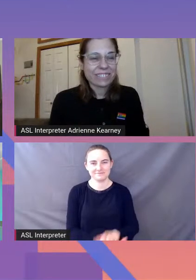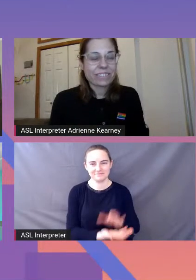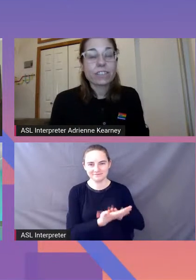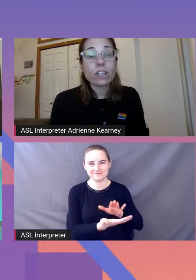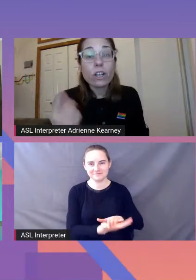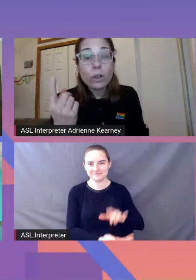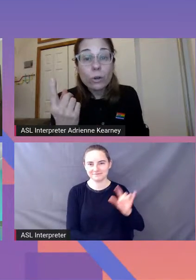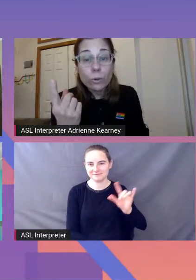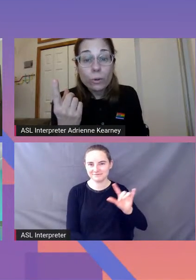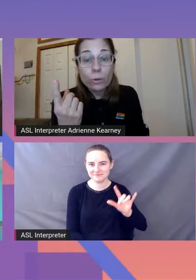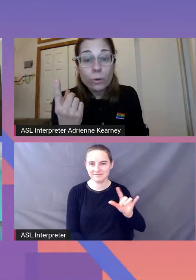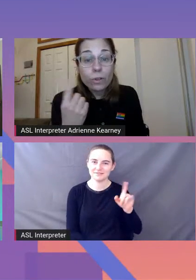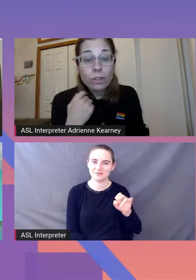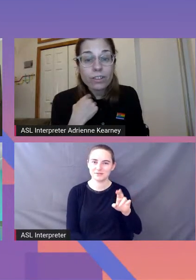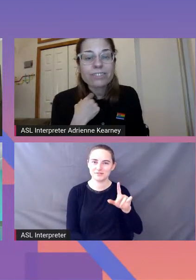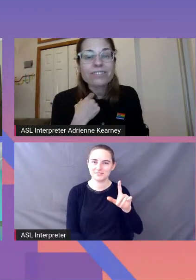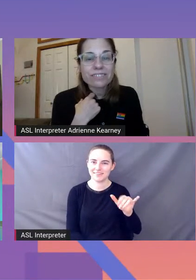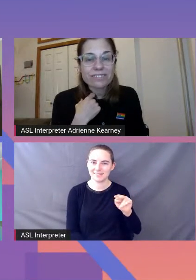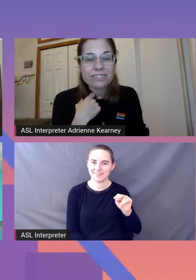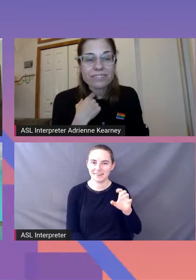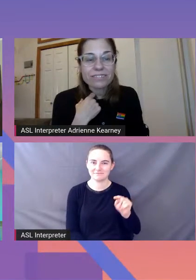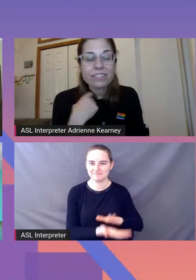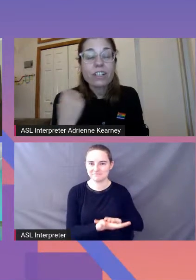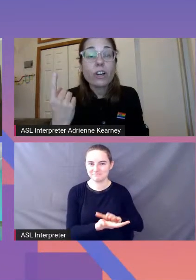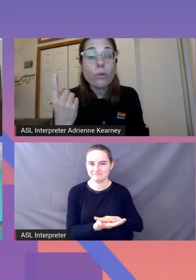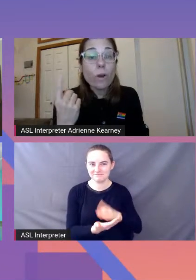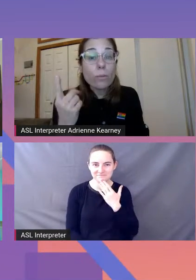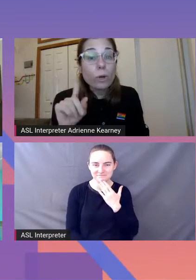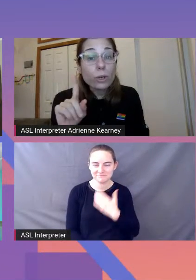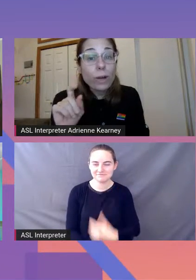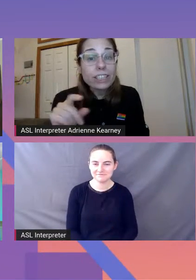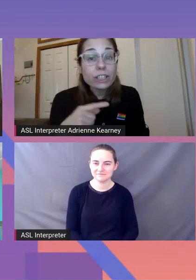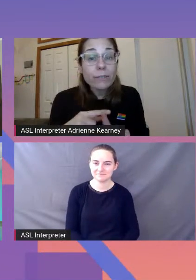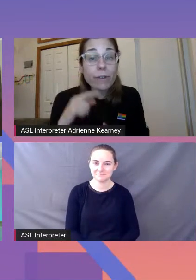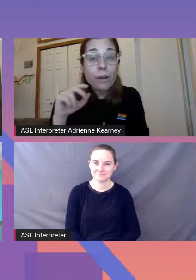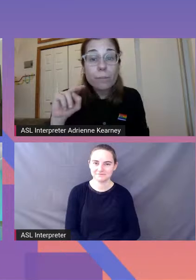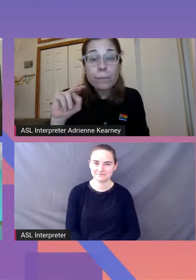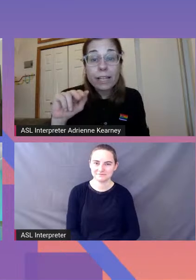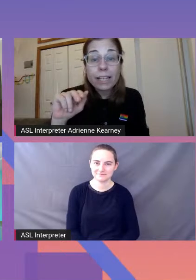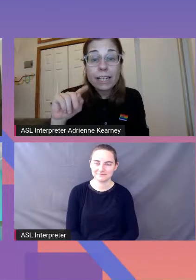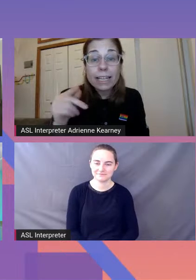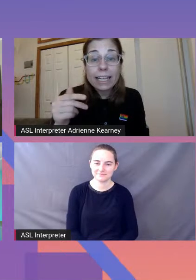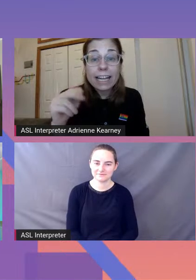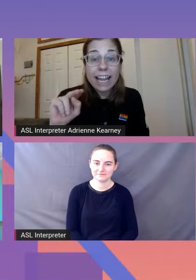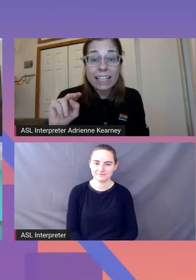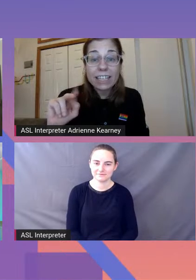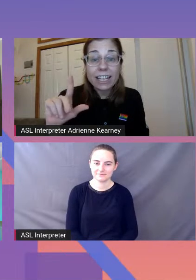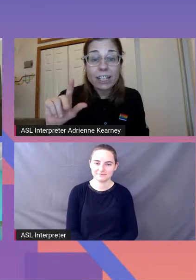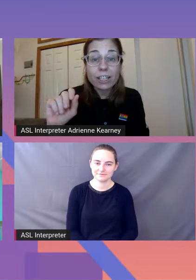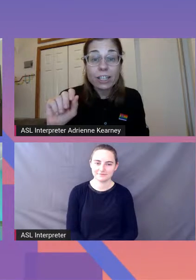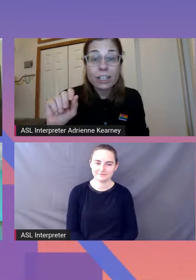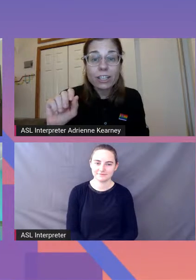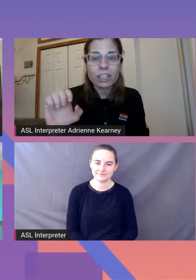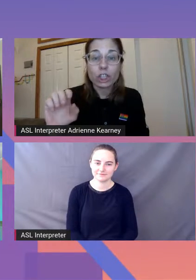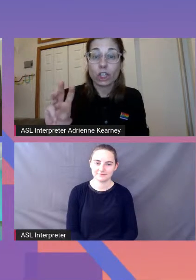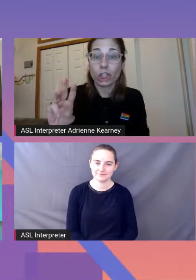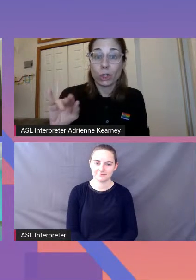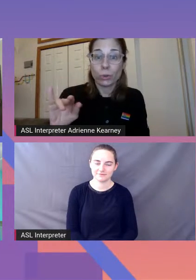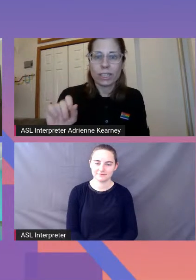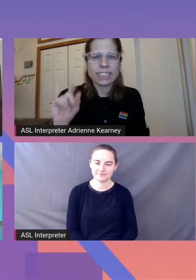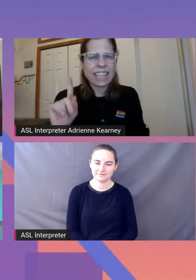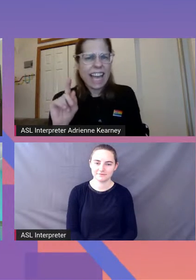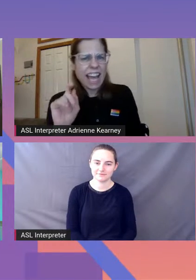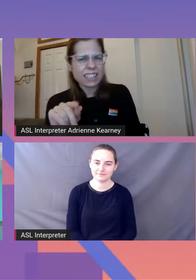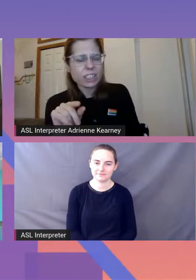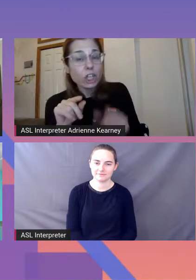one more question from Nathan Lewis. How long did it take for each of you to find the community where you feel